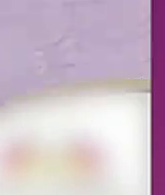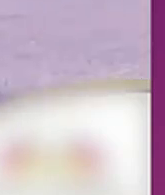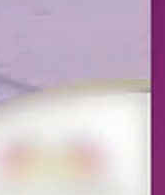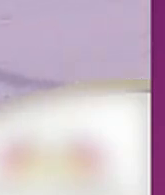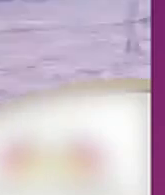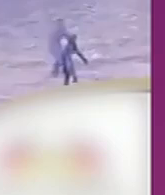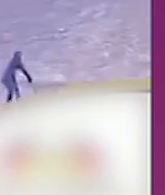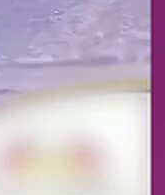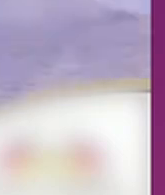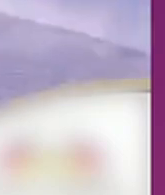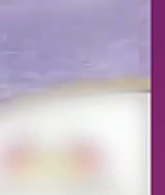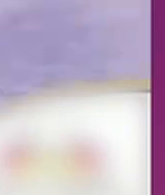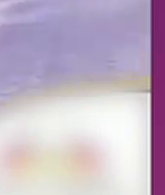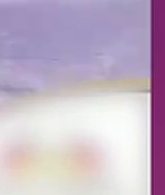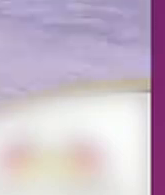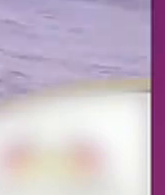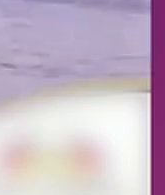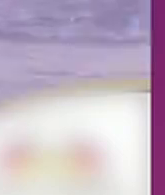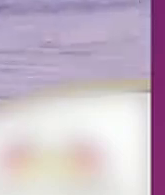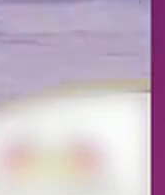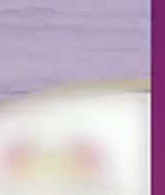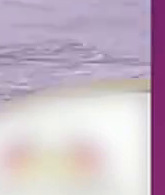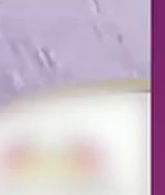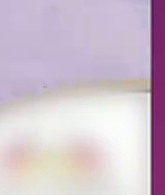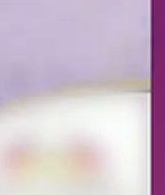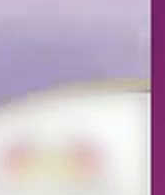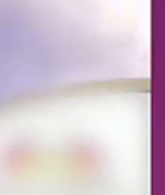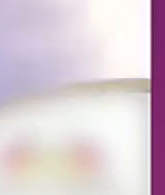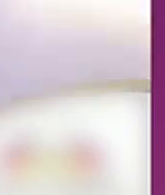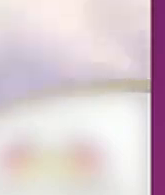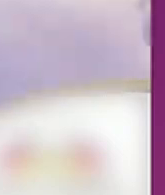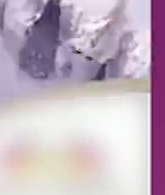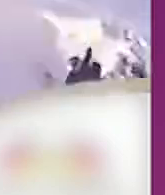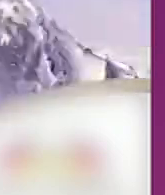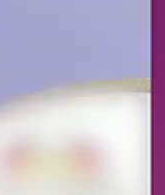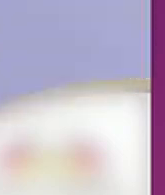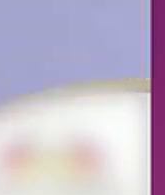It's freezing cold, but the sky is blue and the sun is shining.